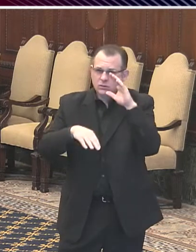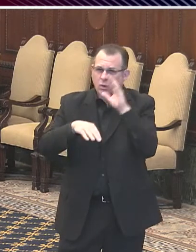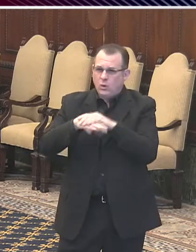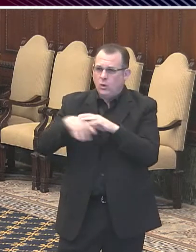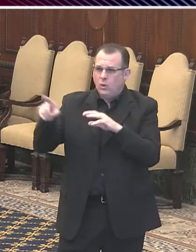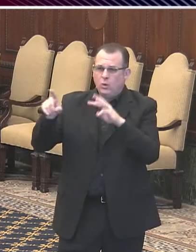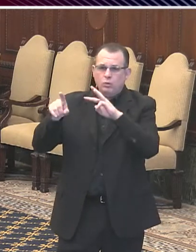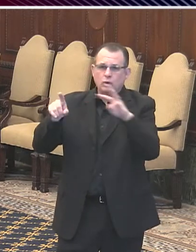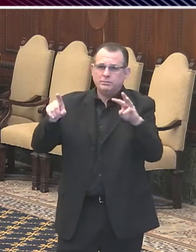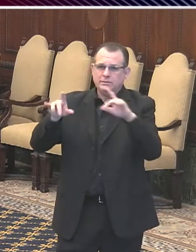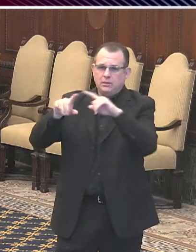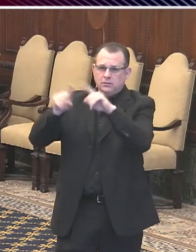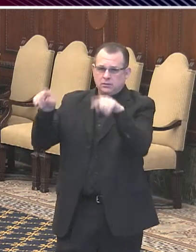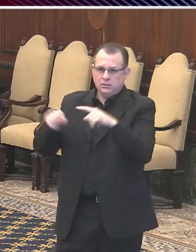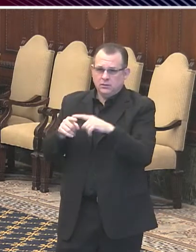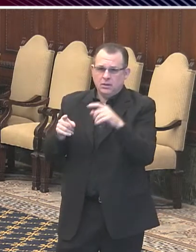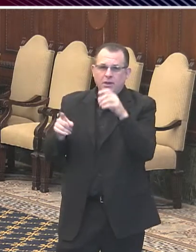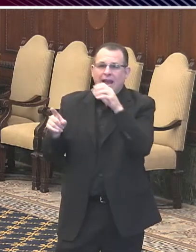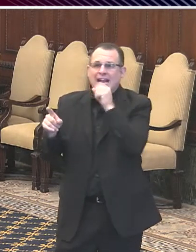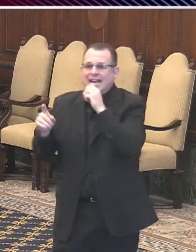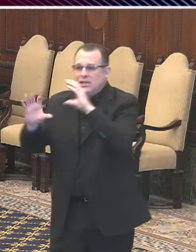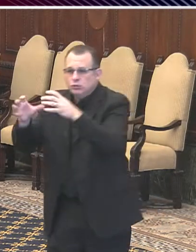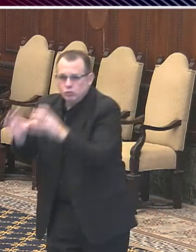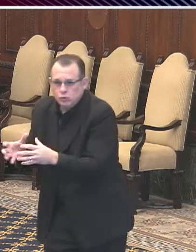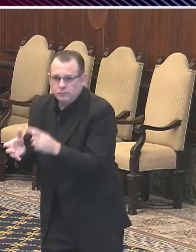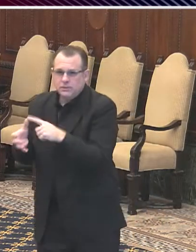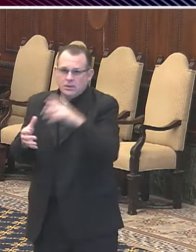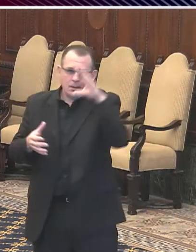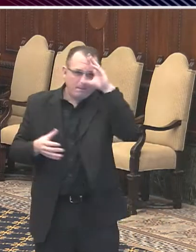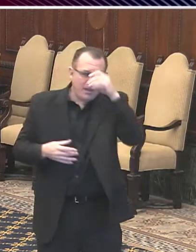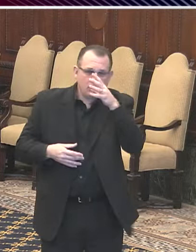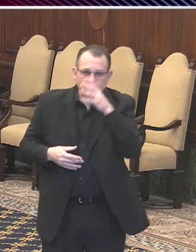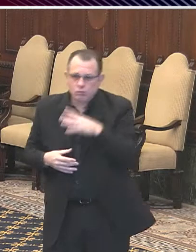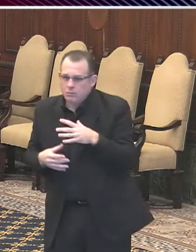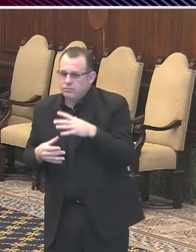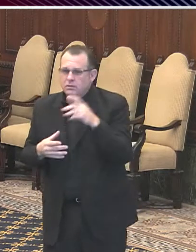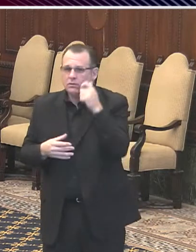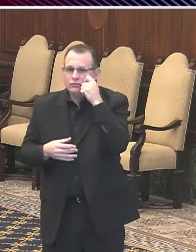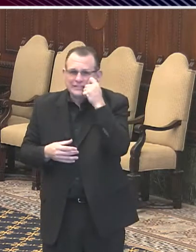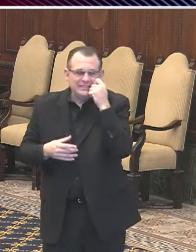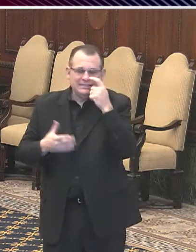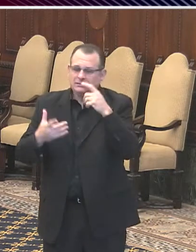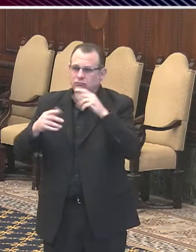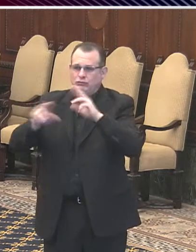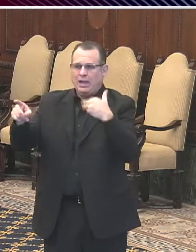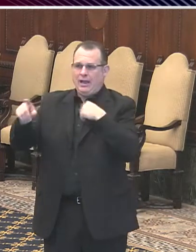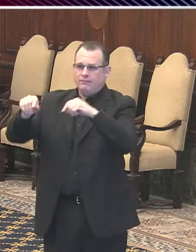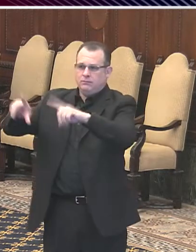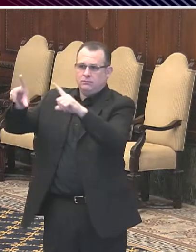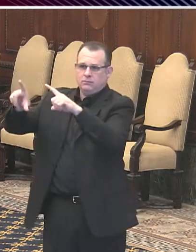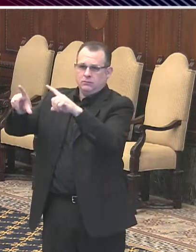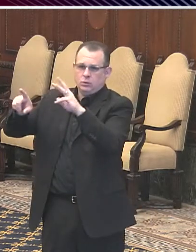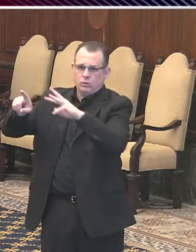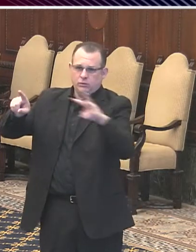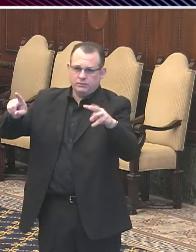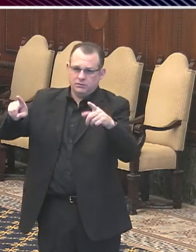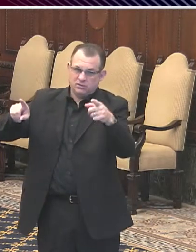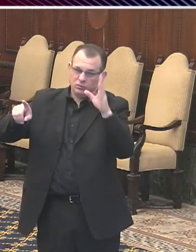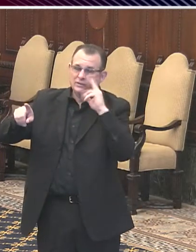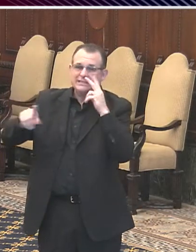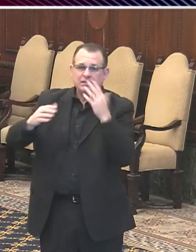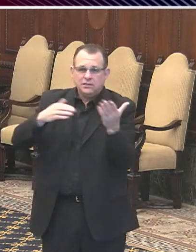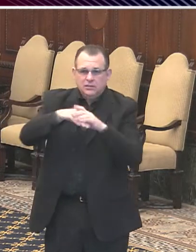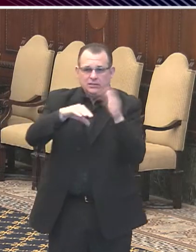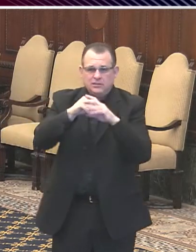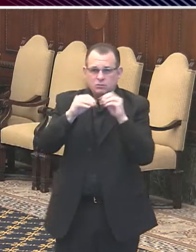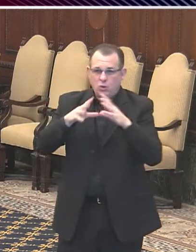gender on our website. We're continuing to see clusters of this infection in settings where people live together, called congregate settings. That includes